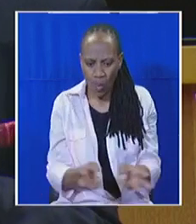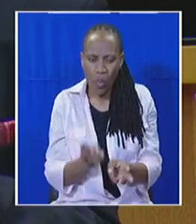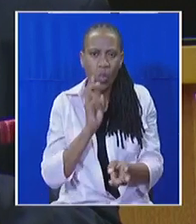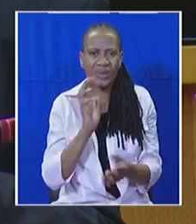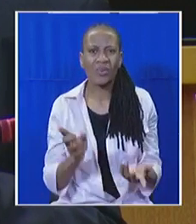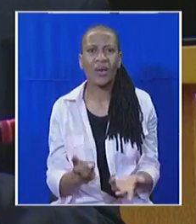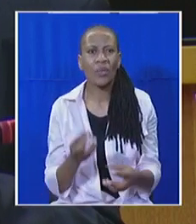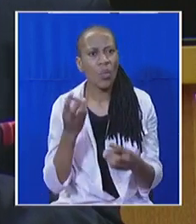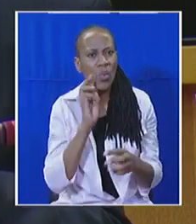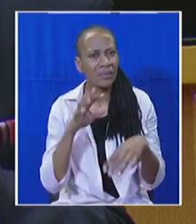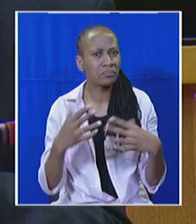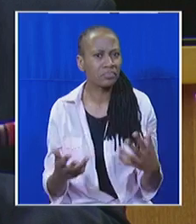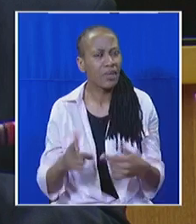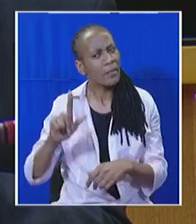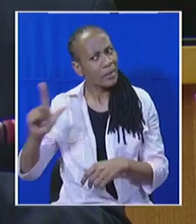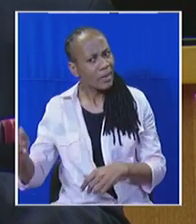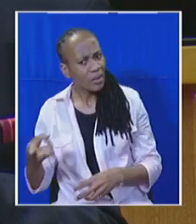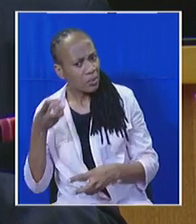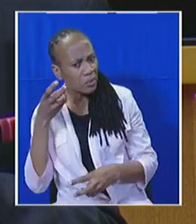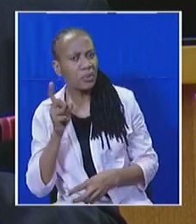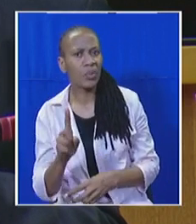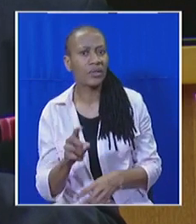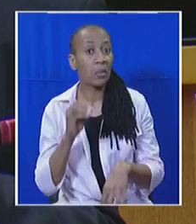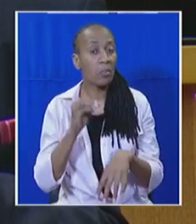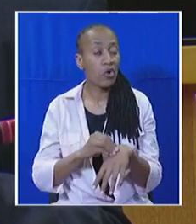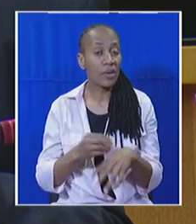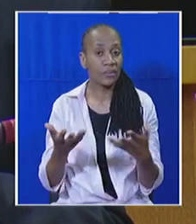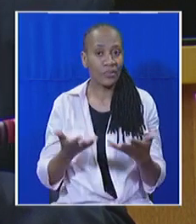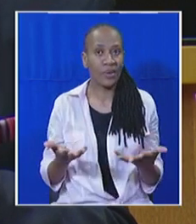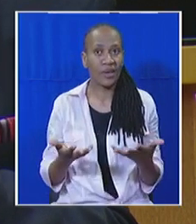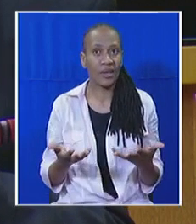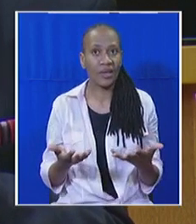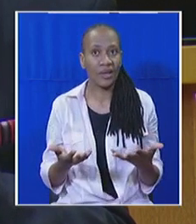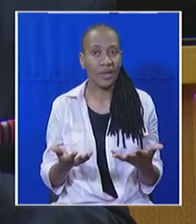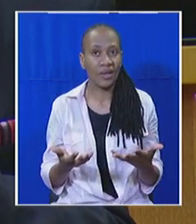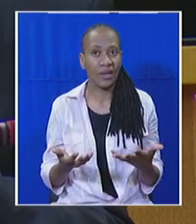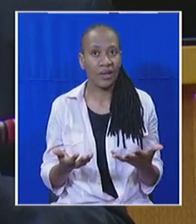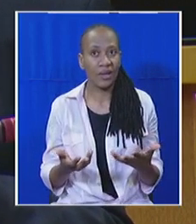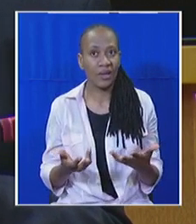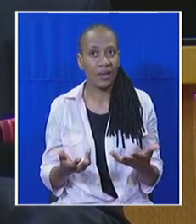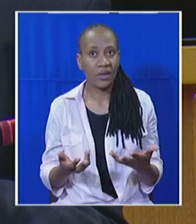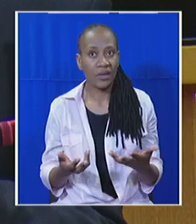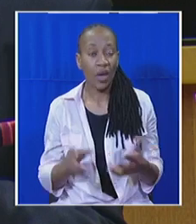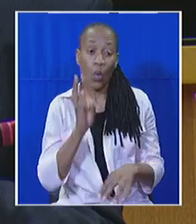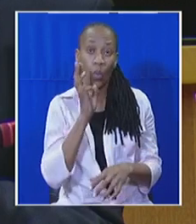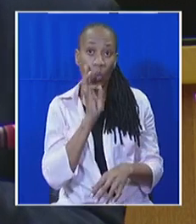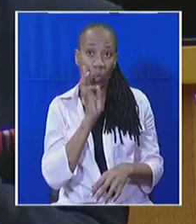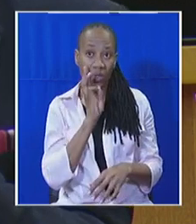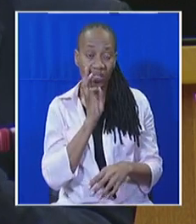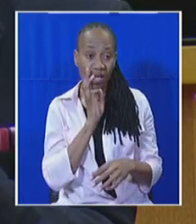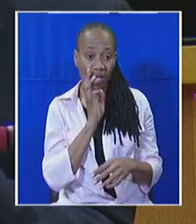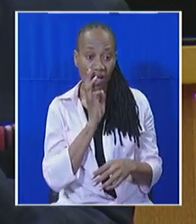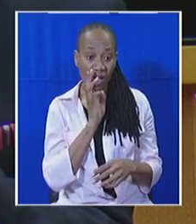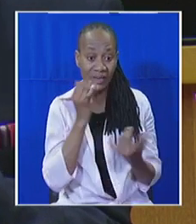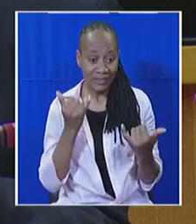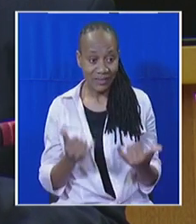water. But it later transpired that the problem was indeed a faulty valve. Finally, notes that the water crisis of businesses in Tongat has